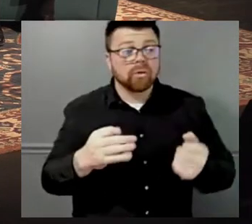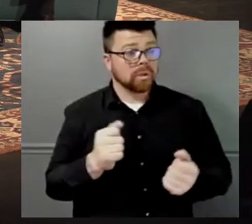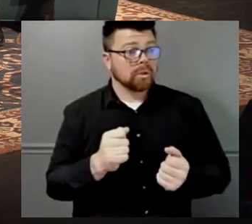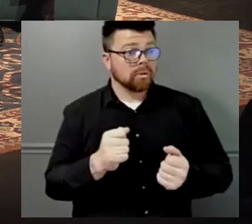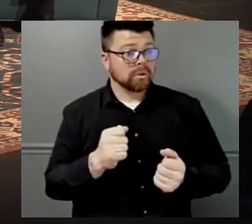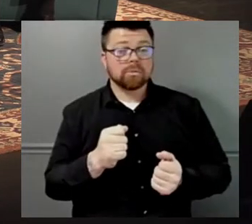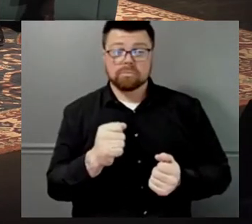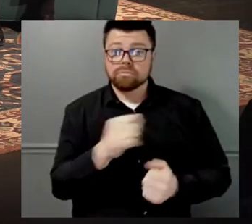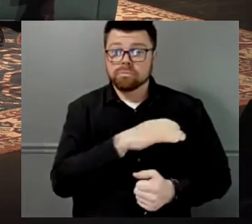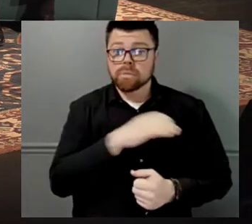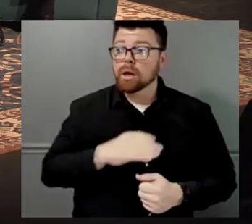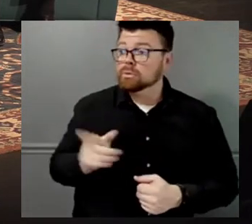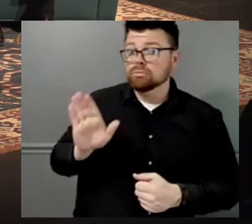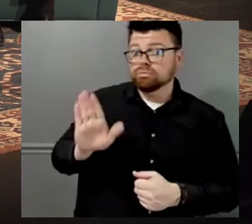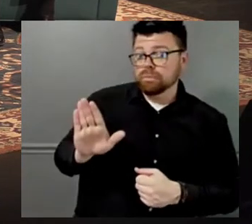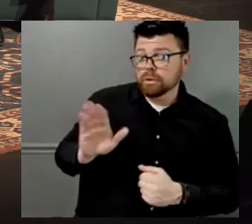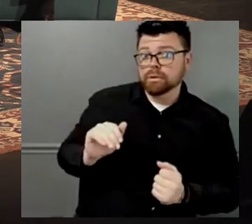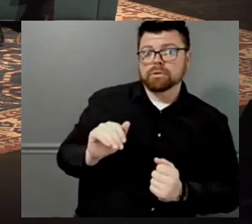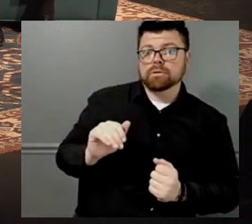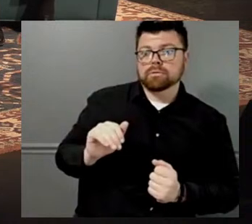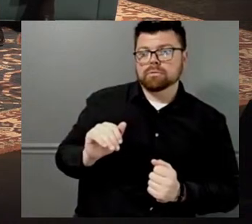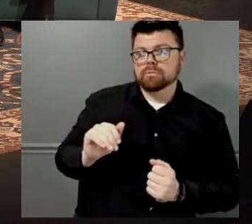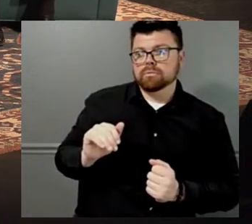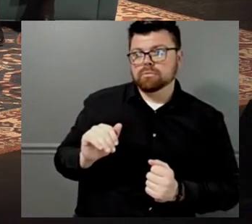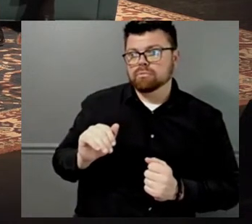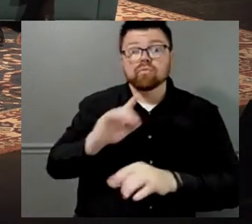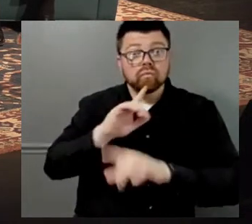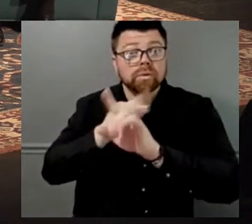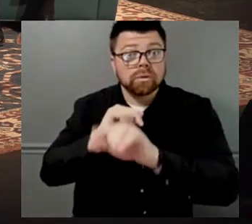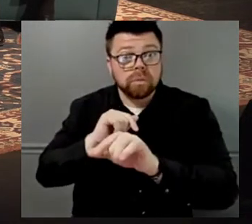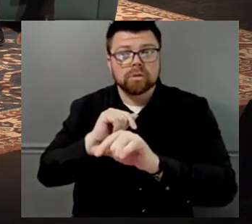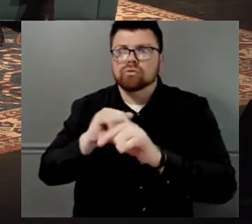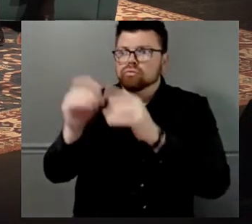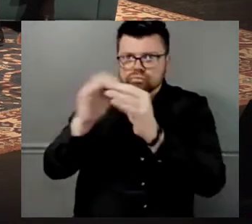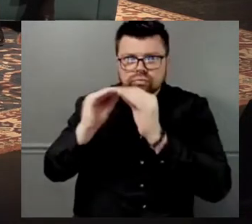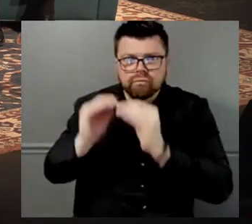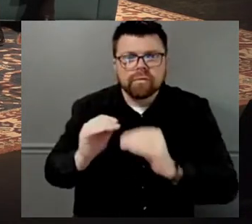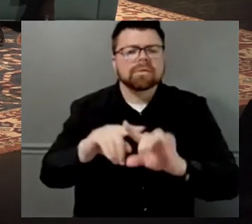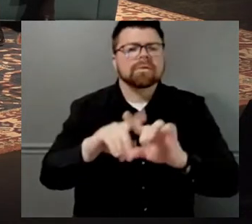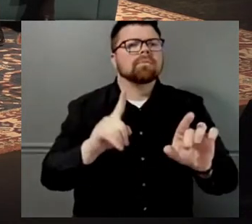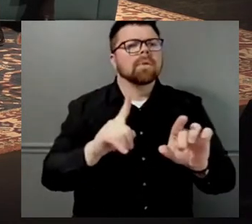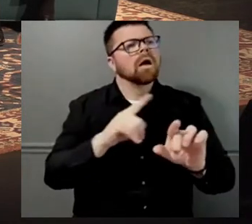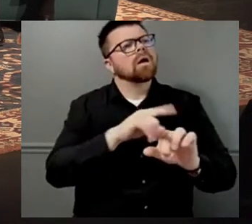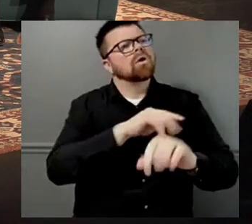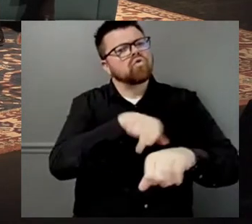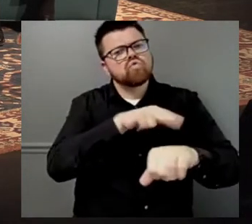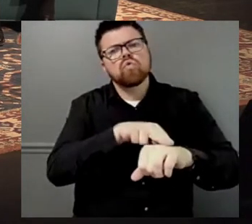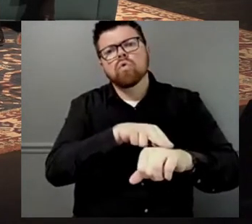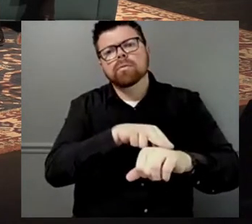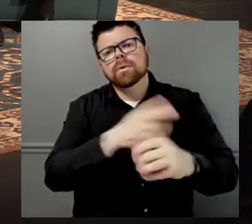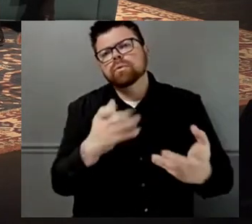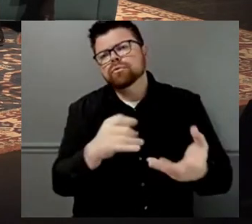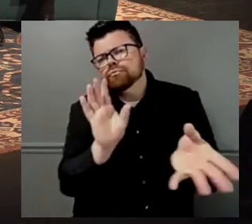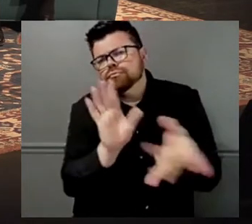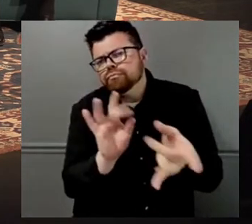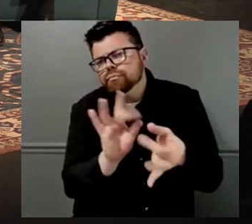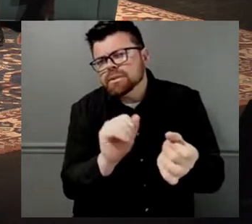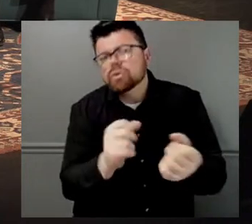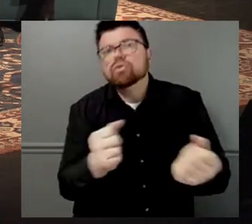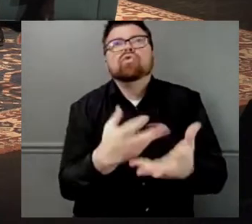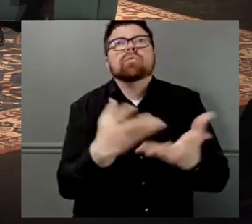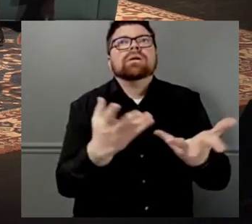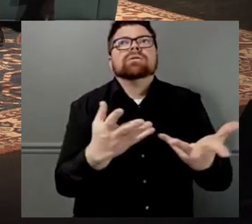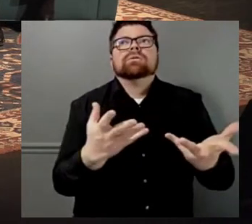reparation. But really, it was a matter of norms. And what I want to close on is what you've been talking about here so much in this